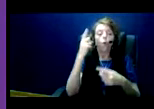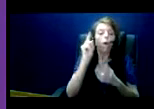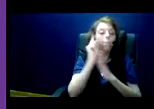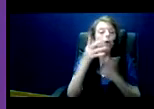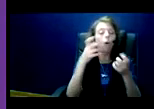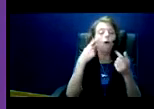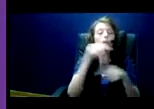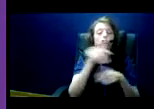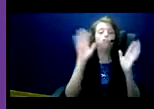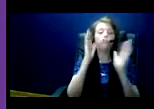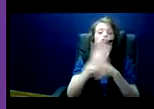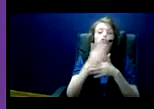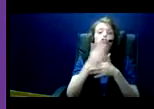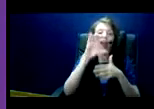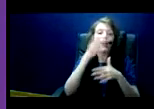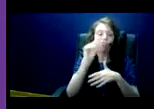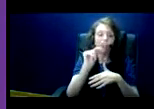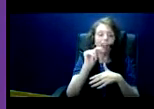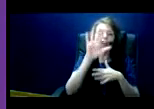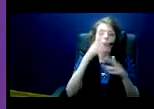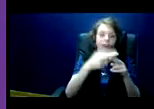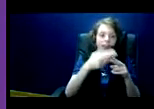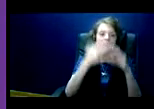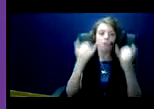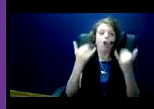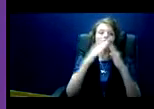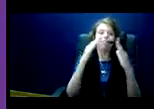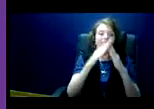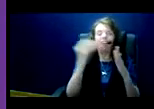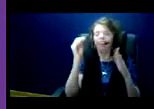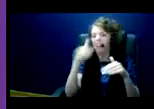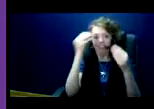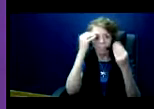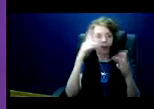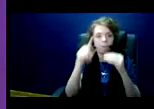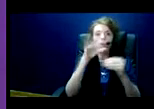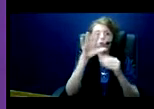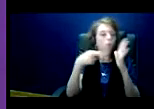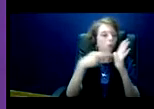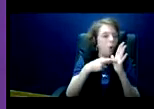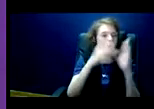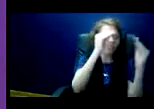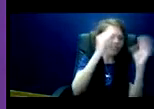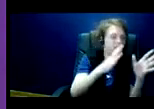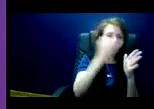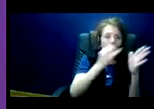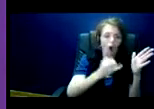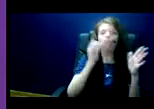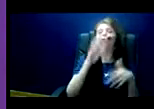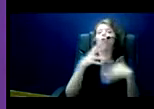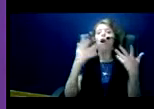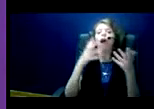share in the chat your name, current city that you're in, any information about a role that you play, whether a teaching artist or